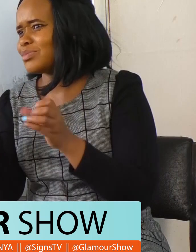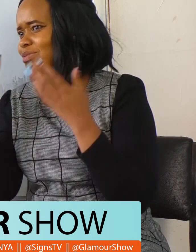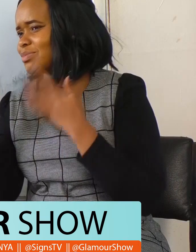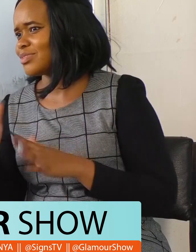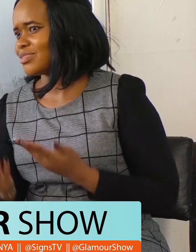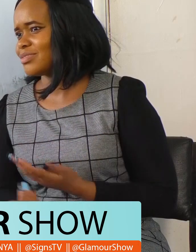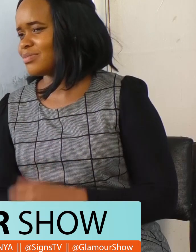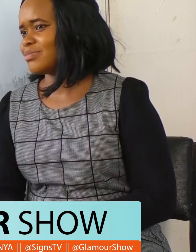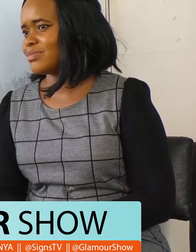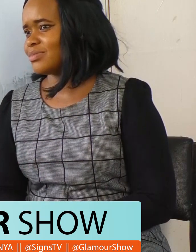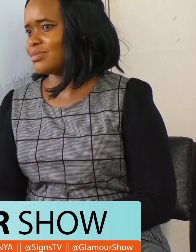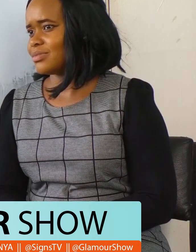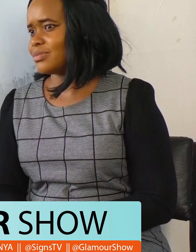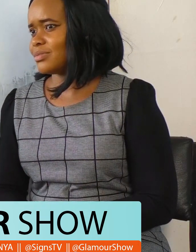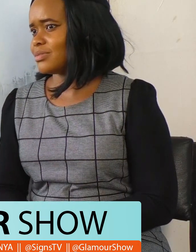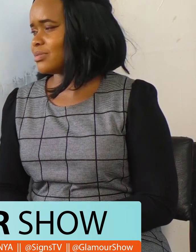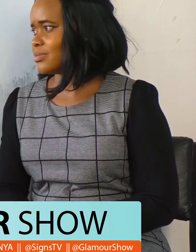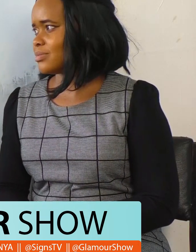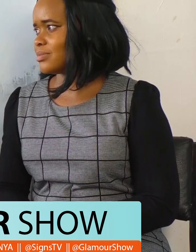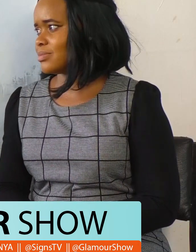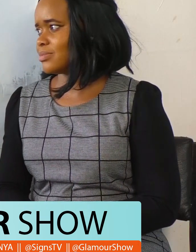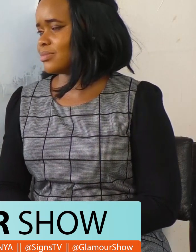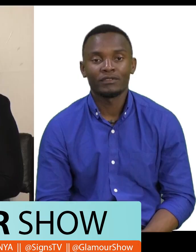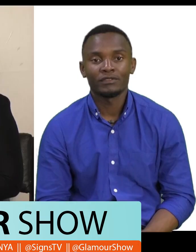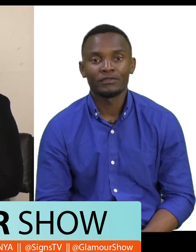Do they feel pain or they won't feel pain?